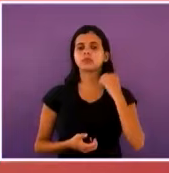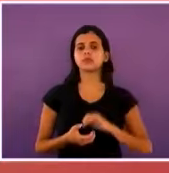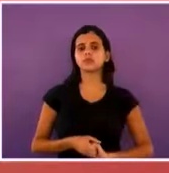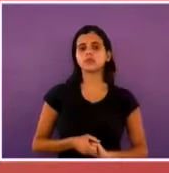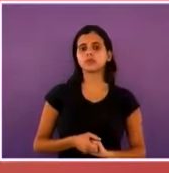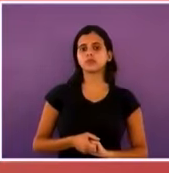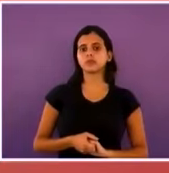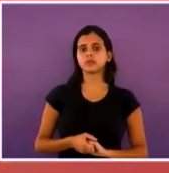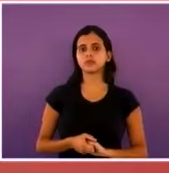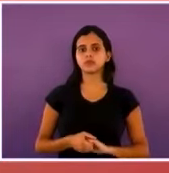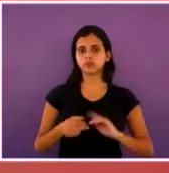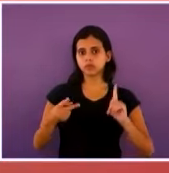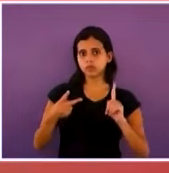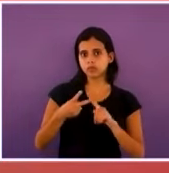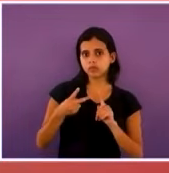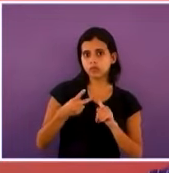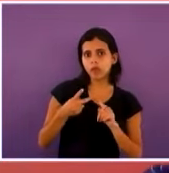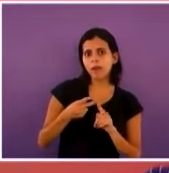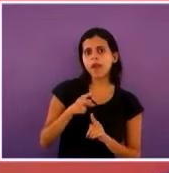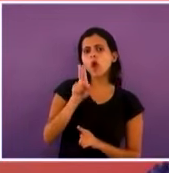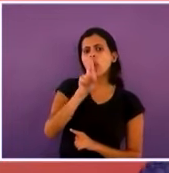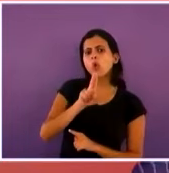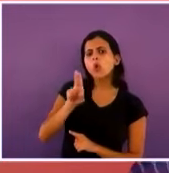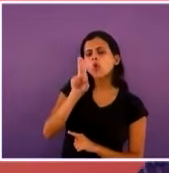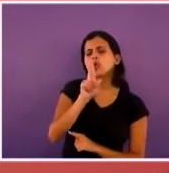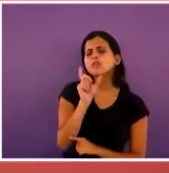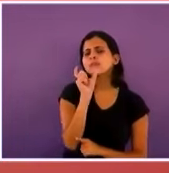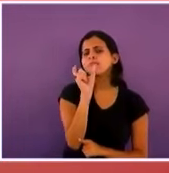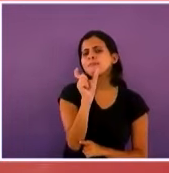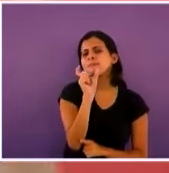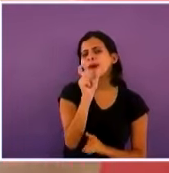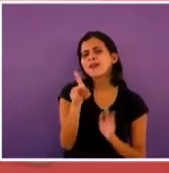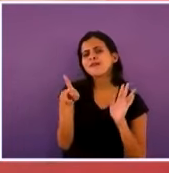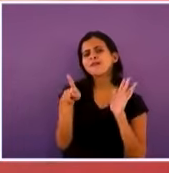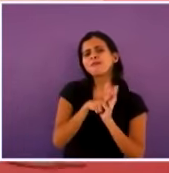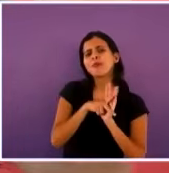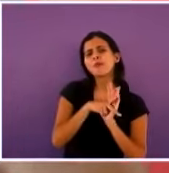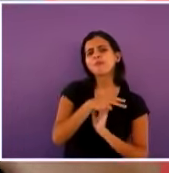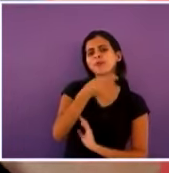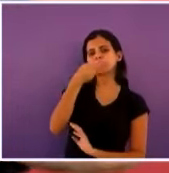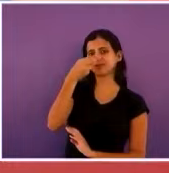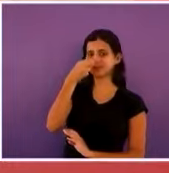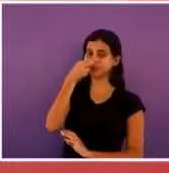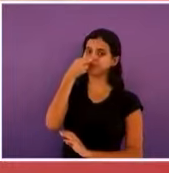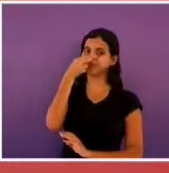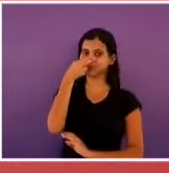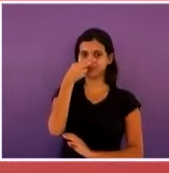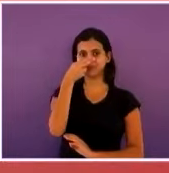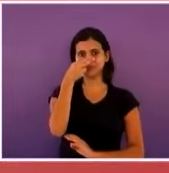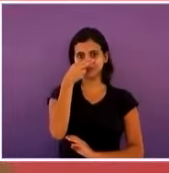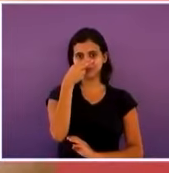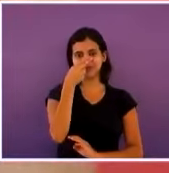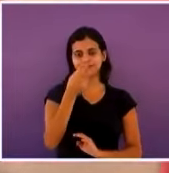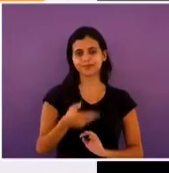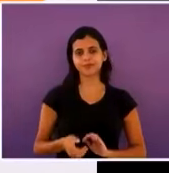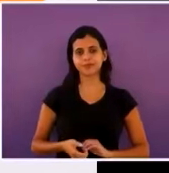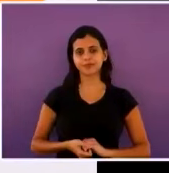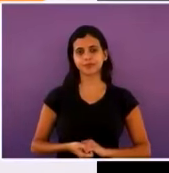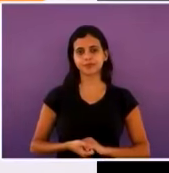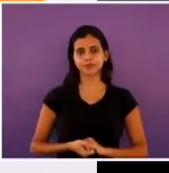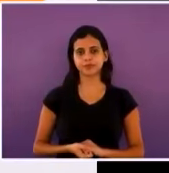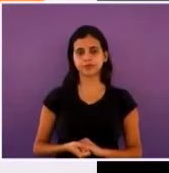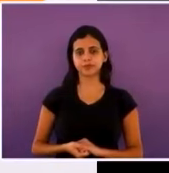segundo lugar, ele usa e conhece vocabulário evangélico. He knows what are the catchwords of